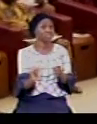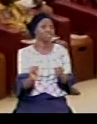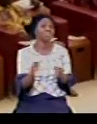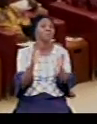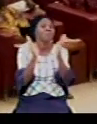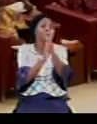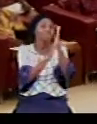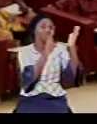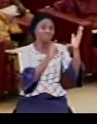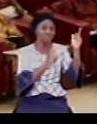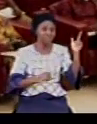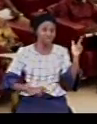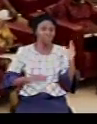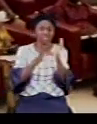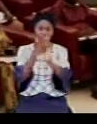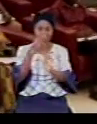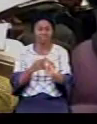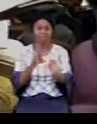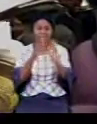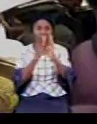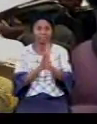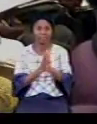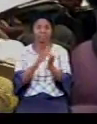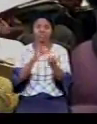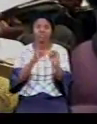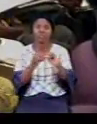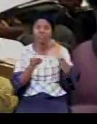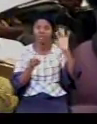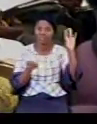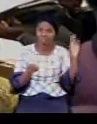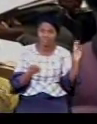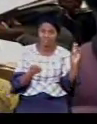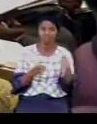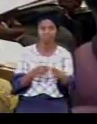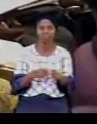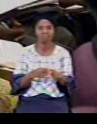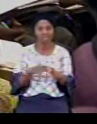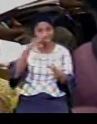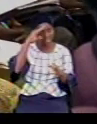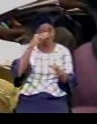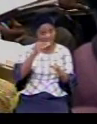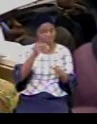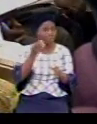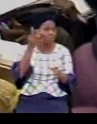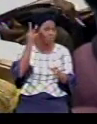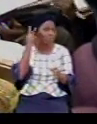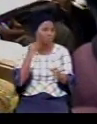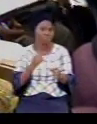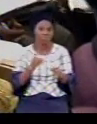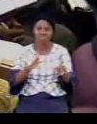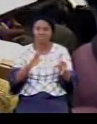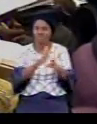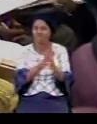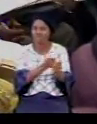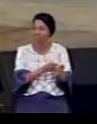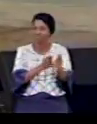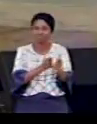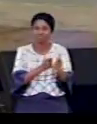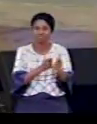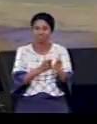Lord. Number seven, he was fully persuaded. He was